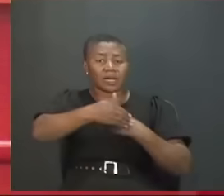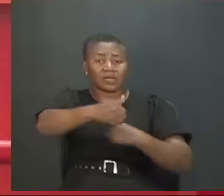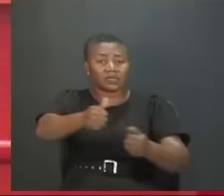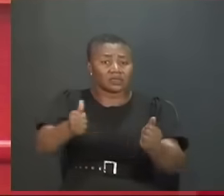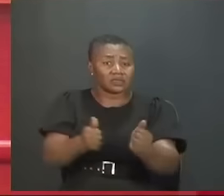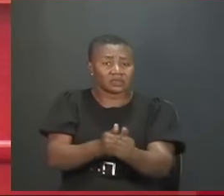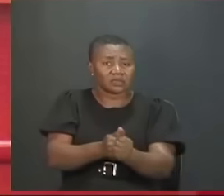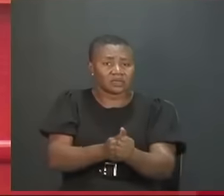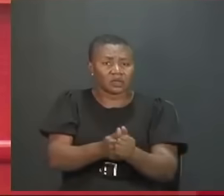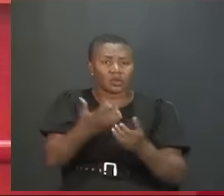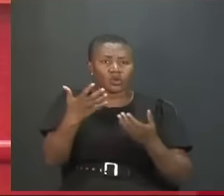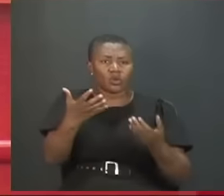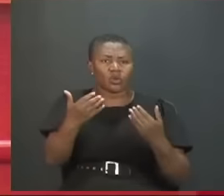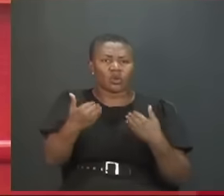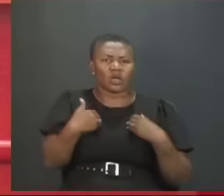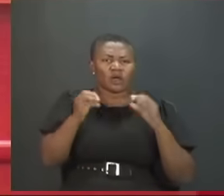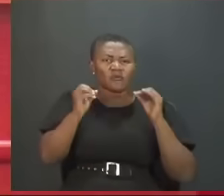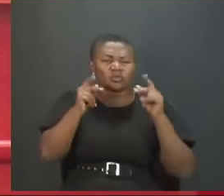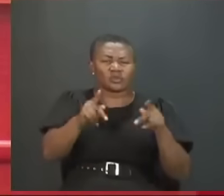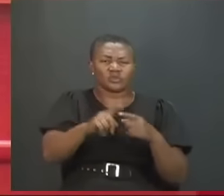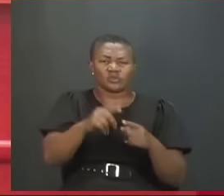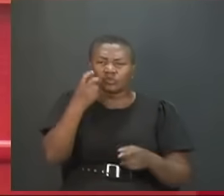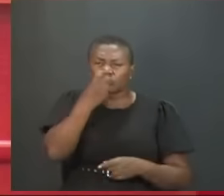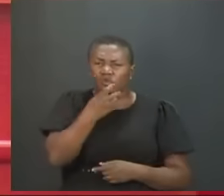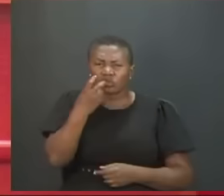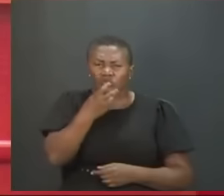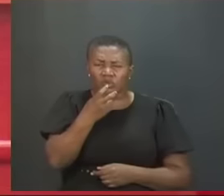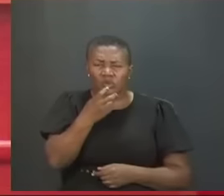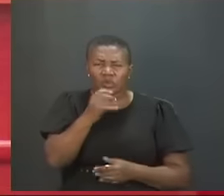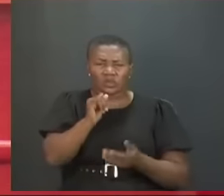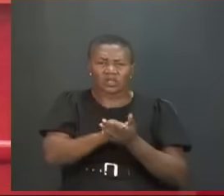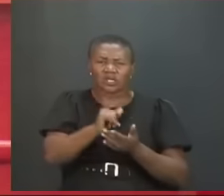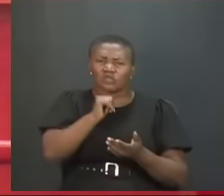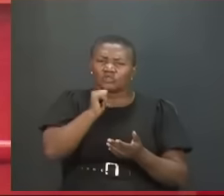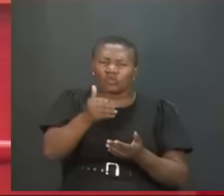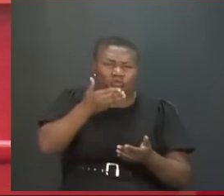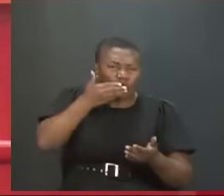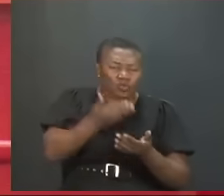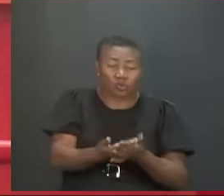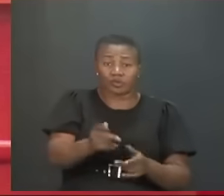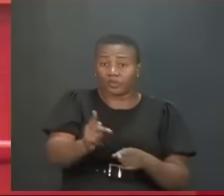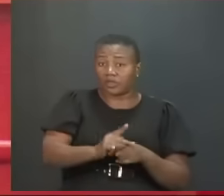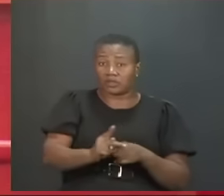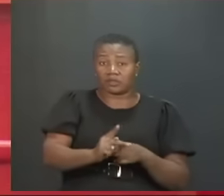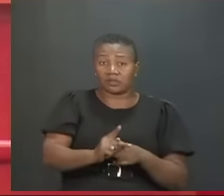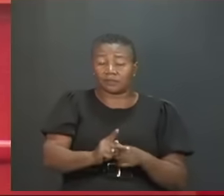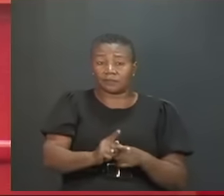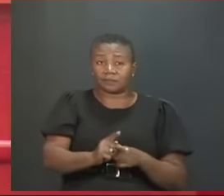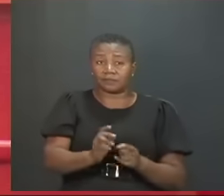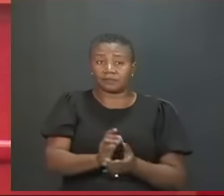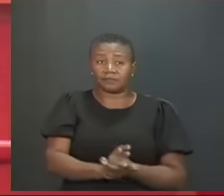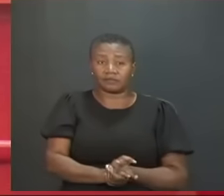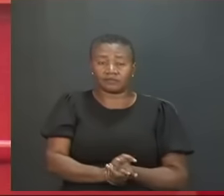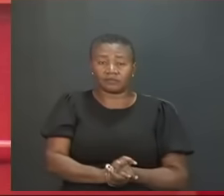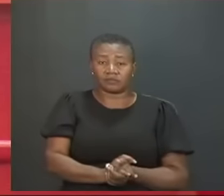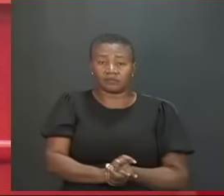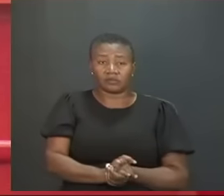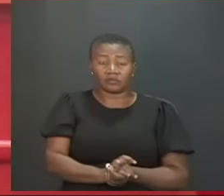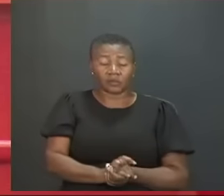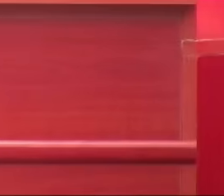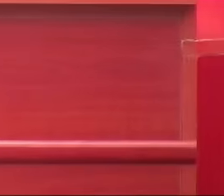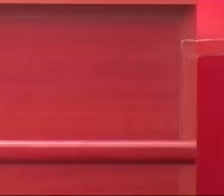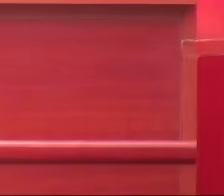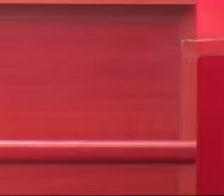the opportunity to again speak. It is not a good practice. It doesn't sound